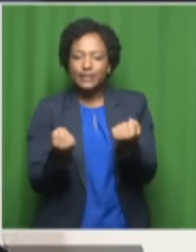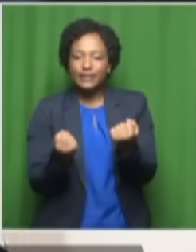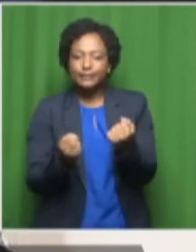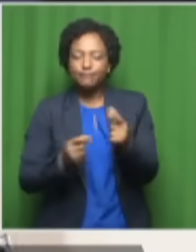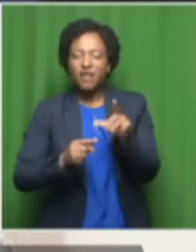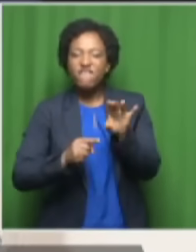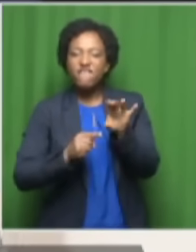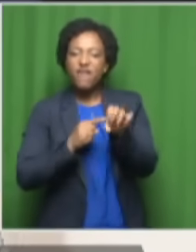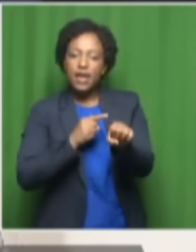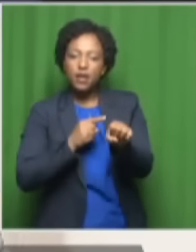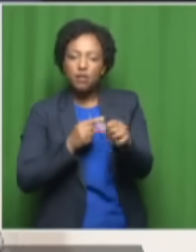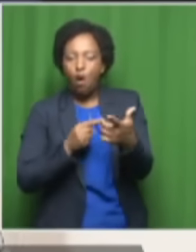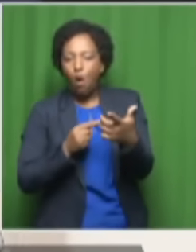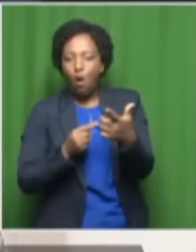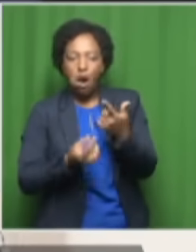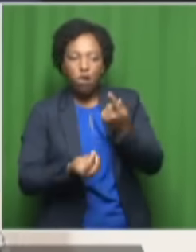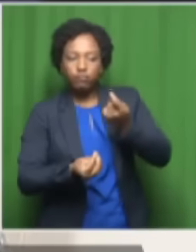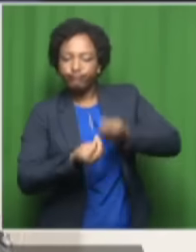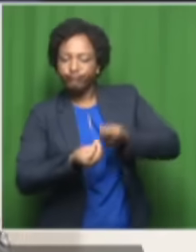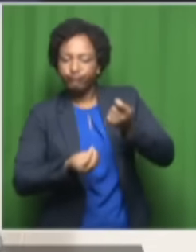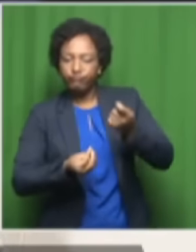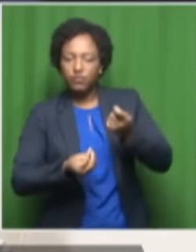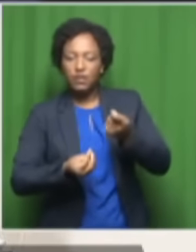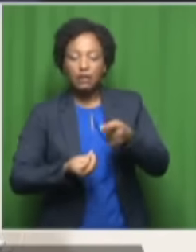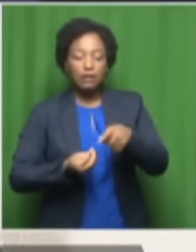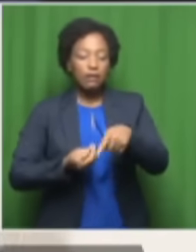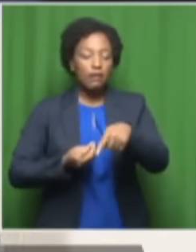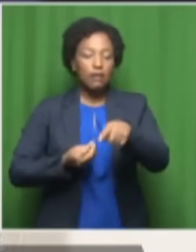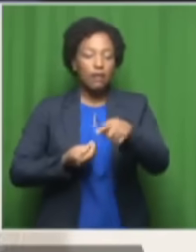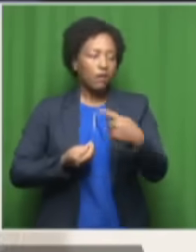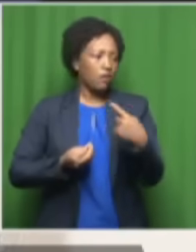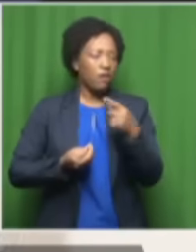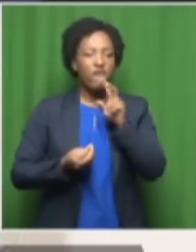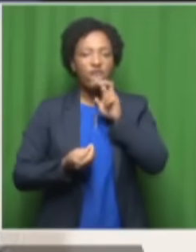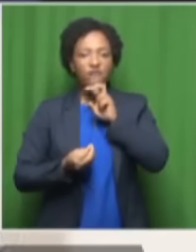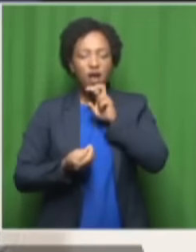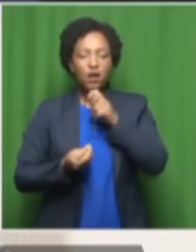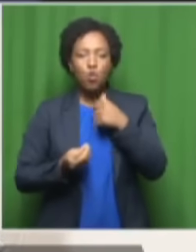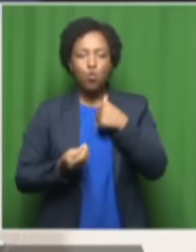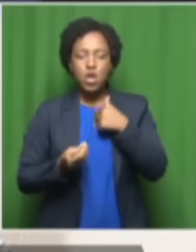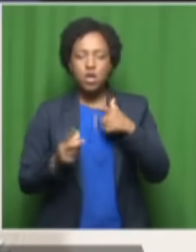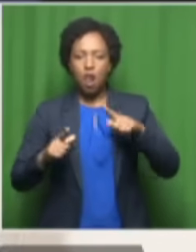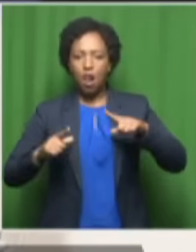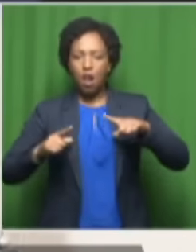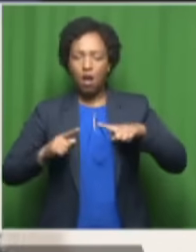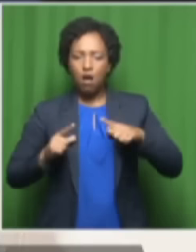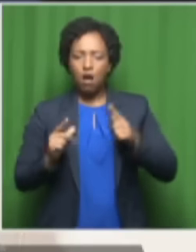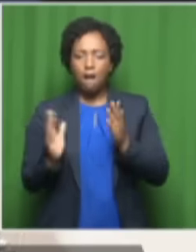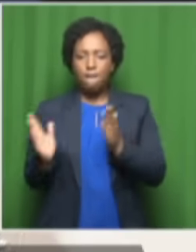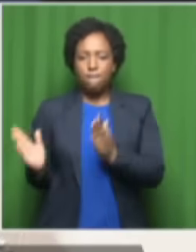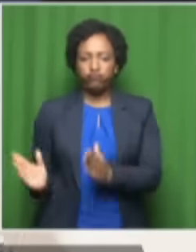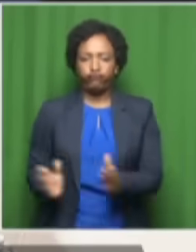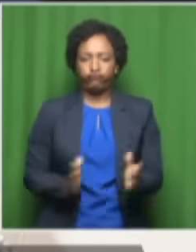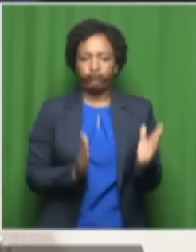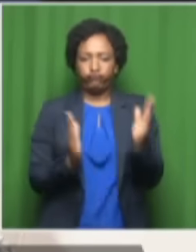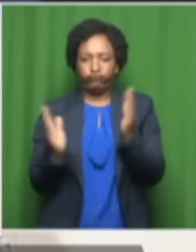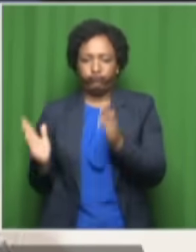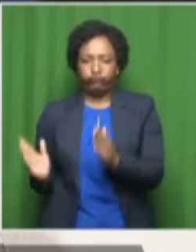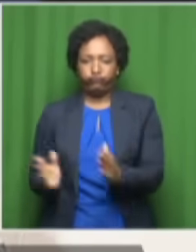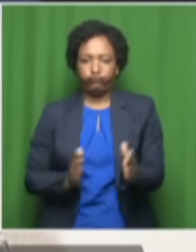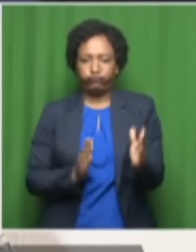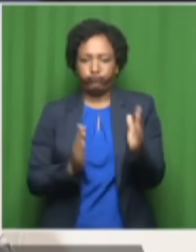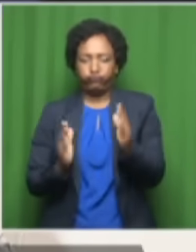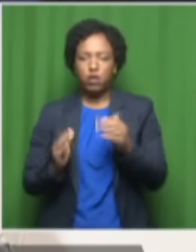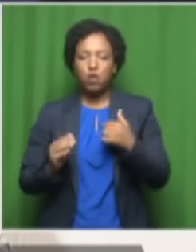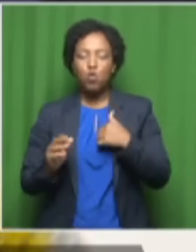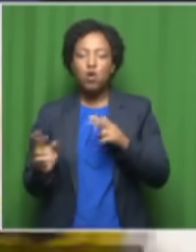announcement this weekend that as early as Friday, we were preparing, Sithembile and myself and others, we were preparing for the 7th